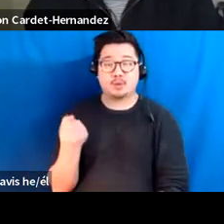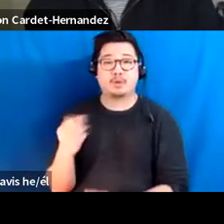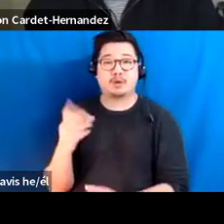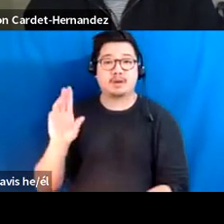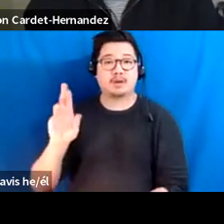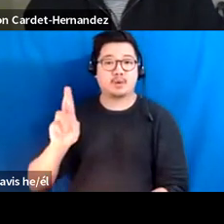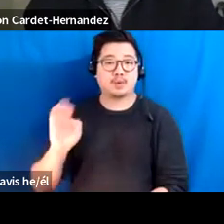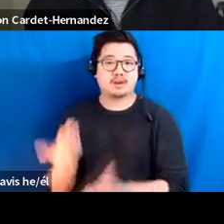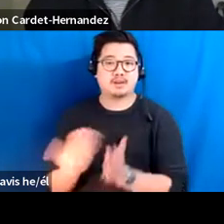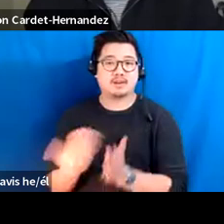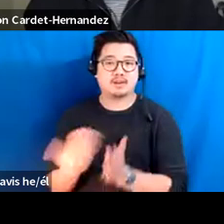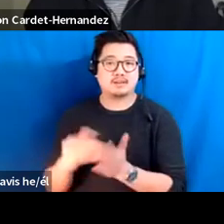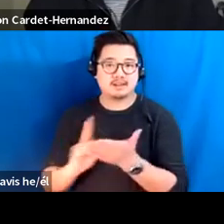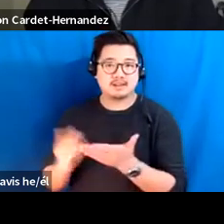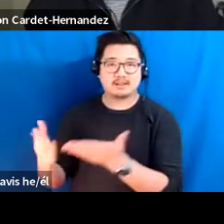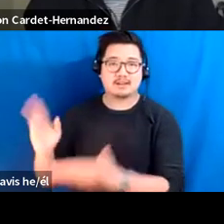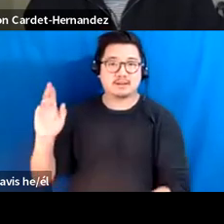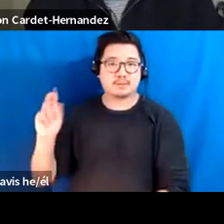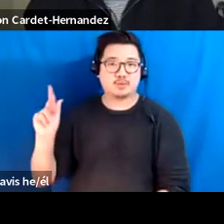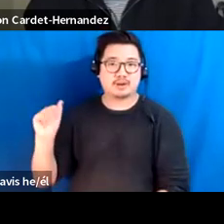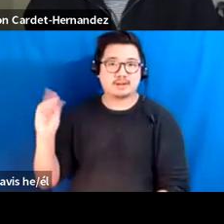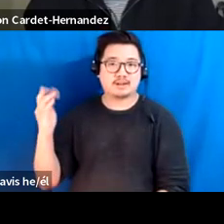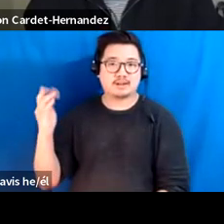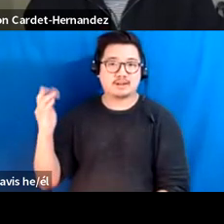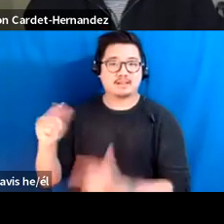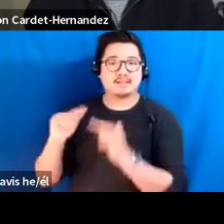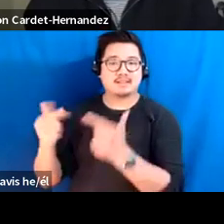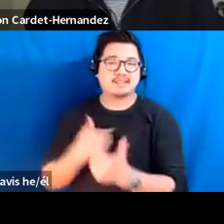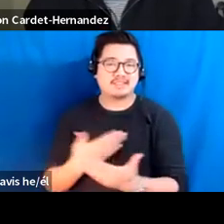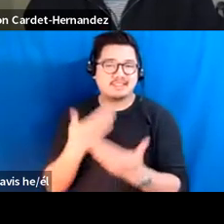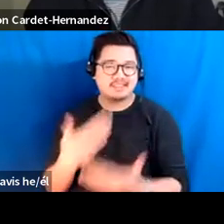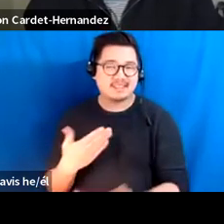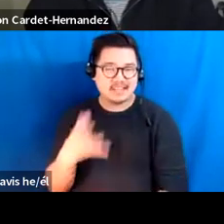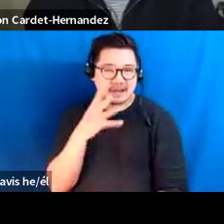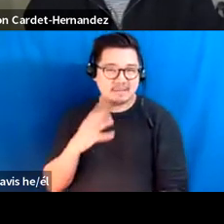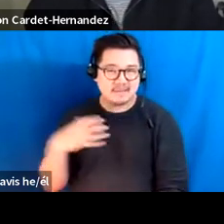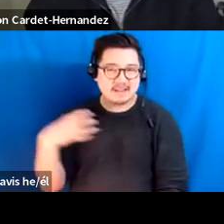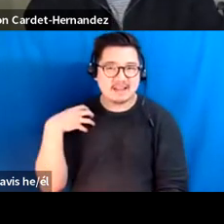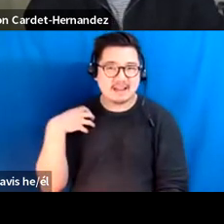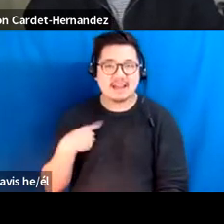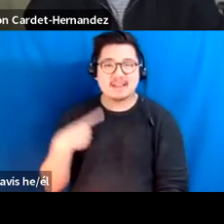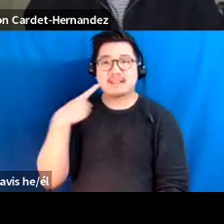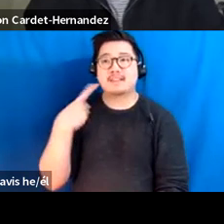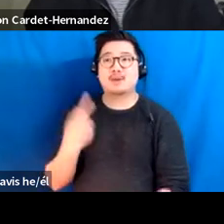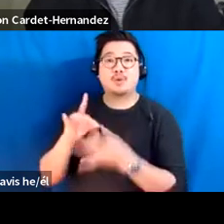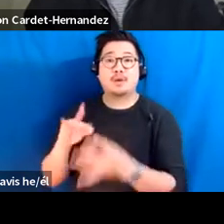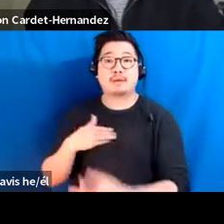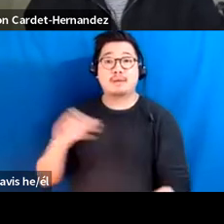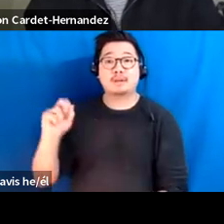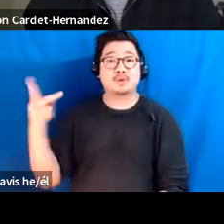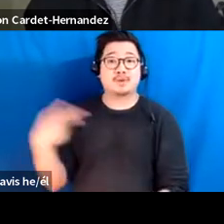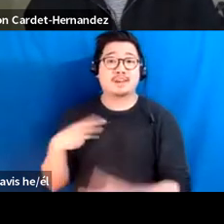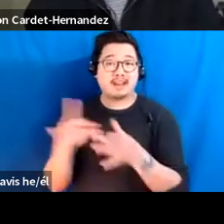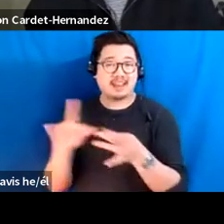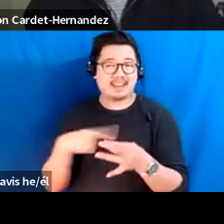superintendent brenda casellis thank you madam chair i think in my superintendent comments i framed it pretty